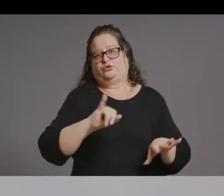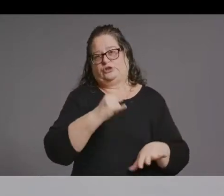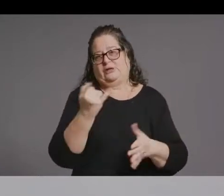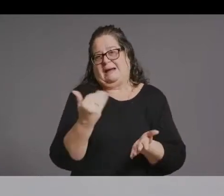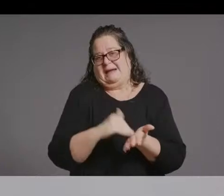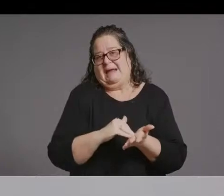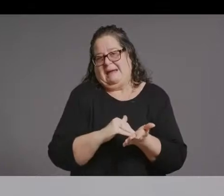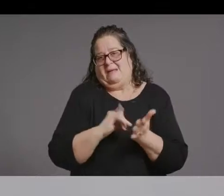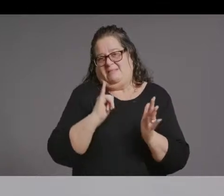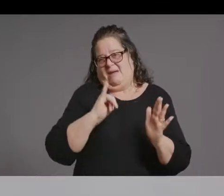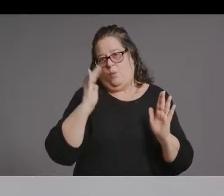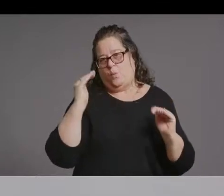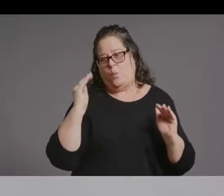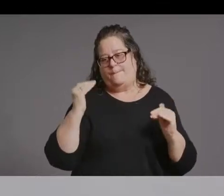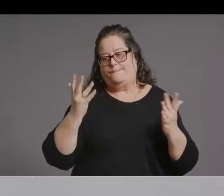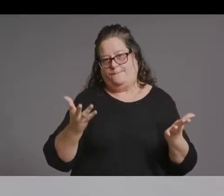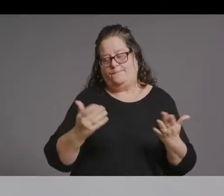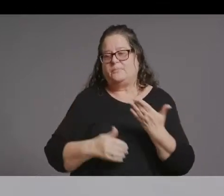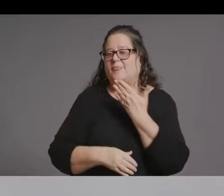Hi, Christina.